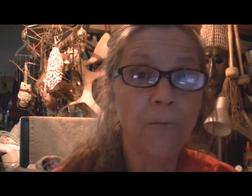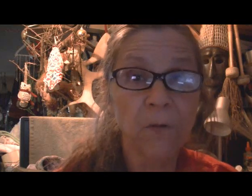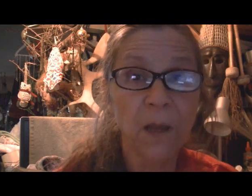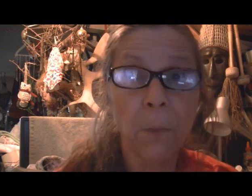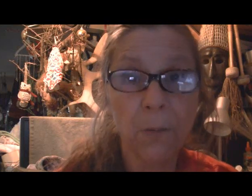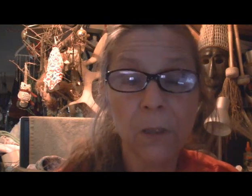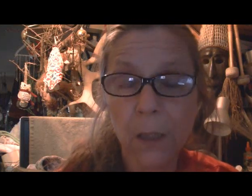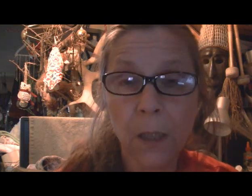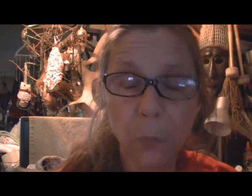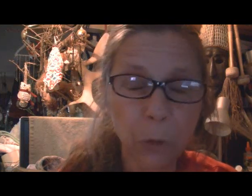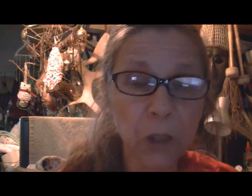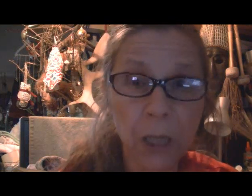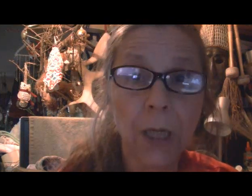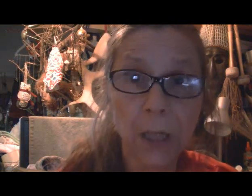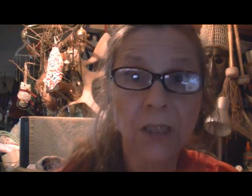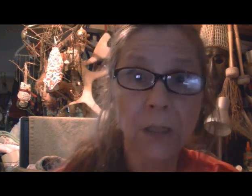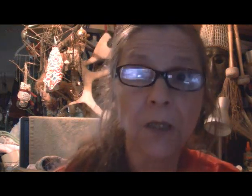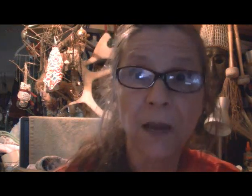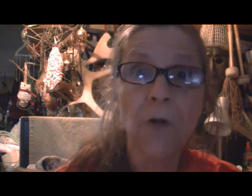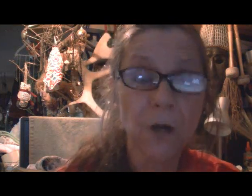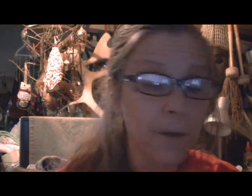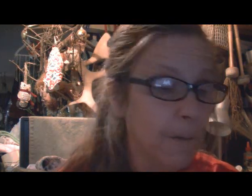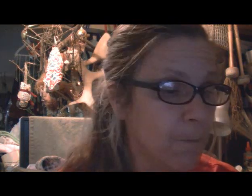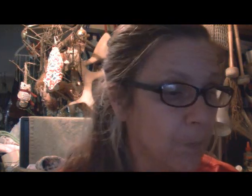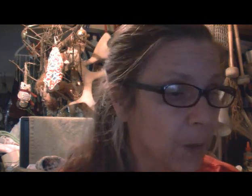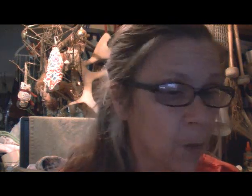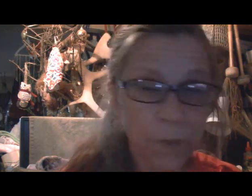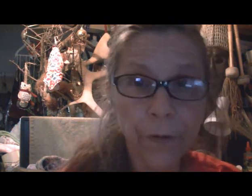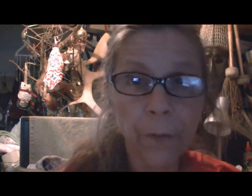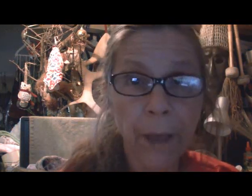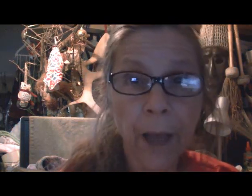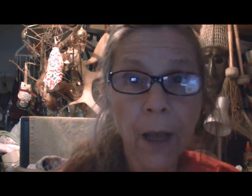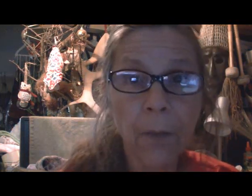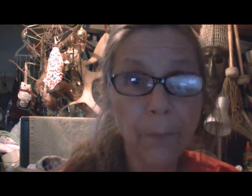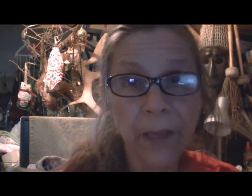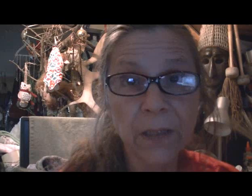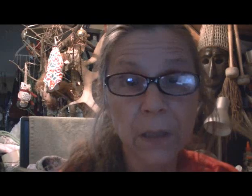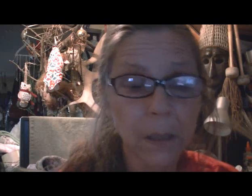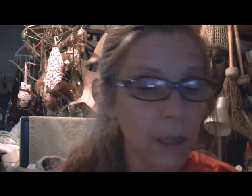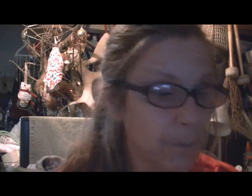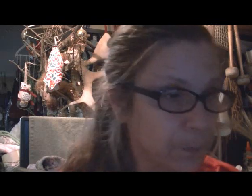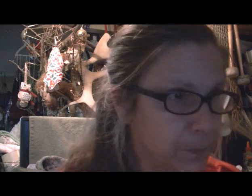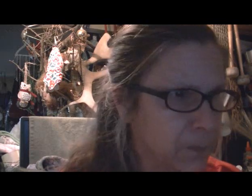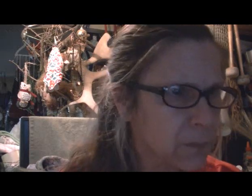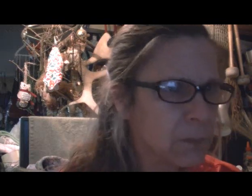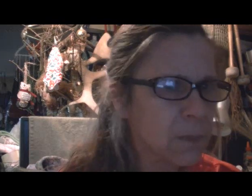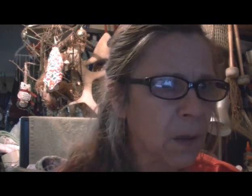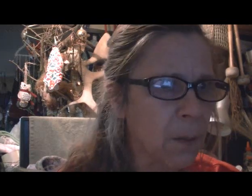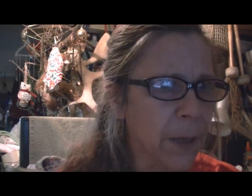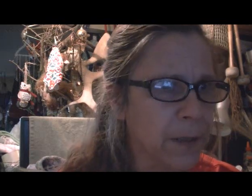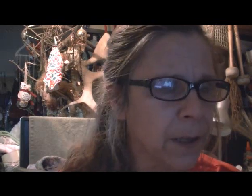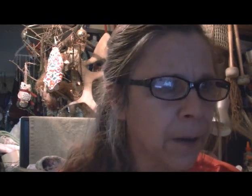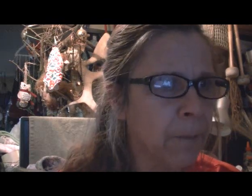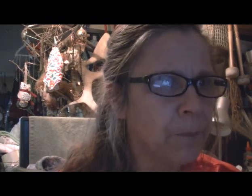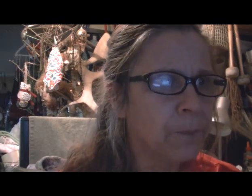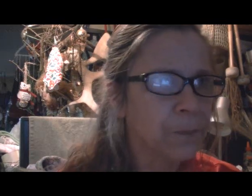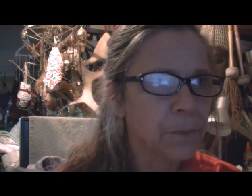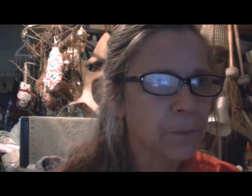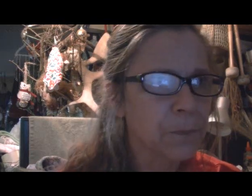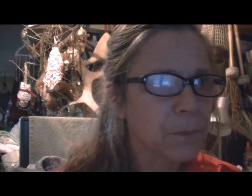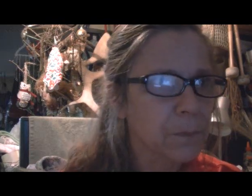away after they publicly humiliated us in the neighborhood with their backup, basically. But,